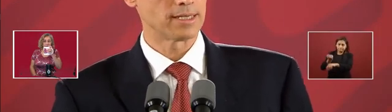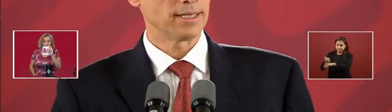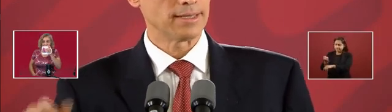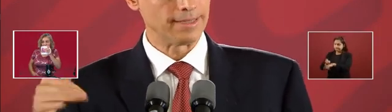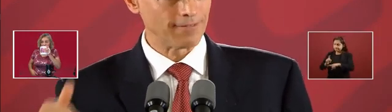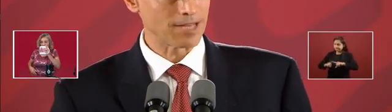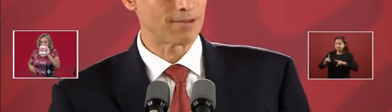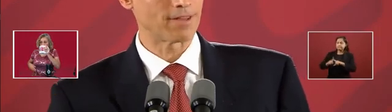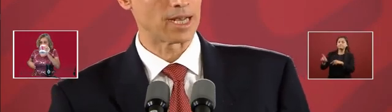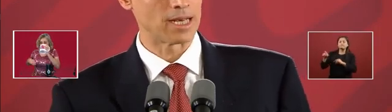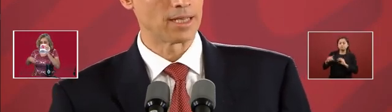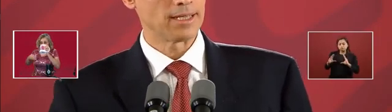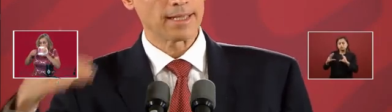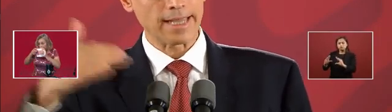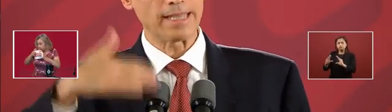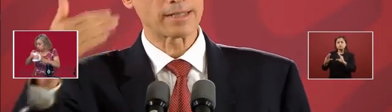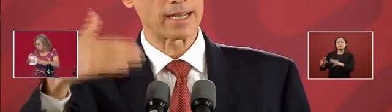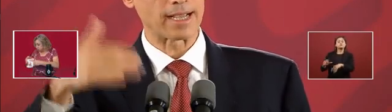The federal government,